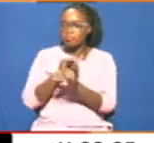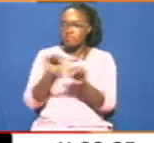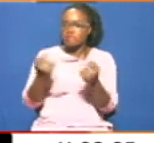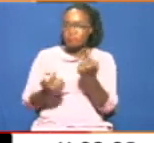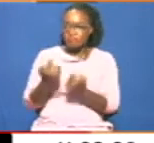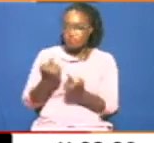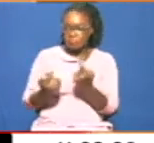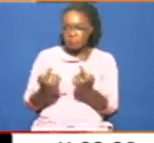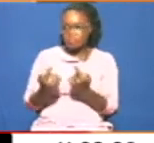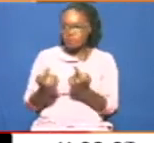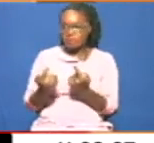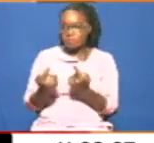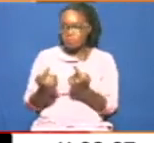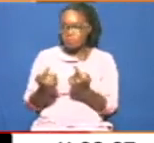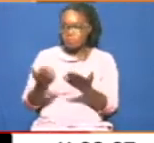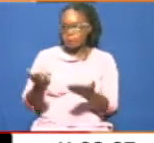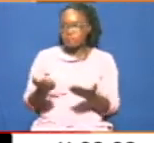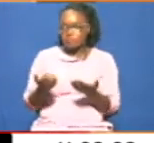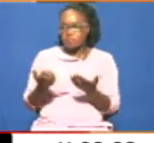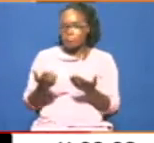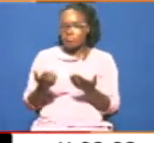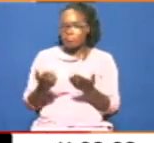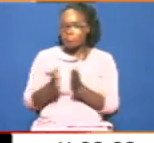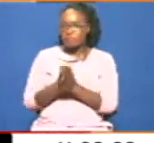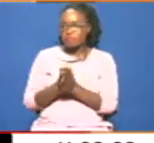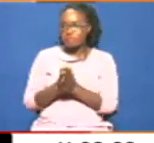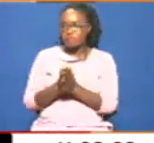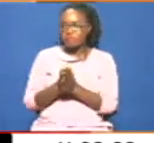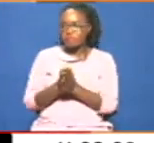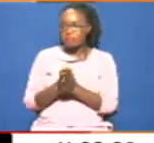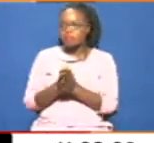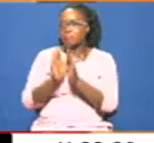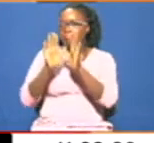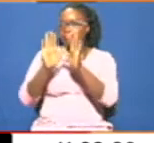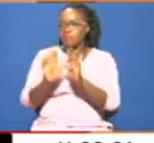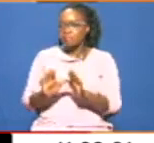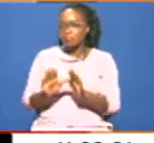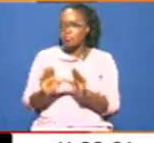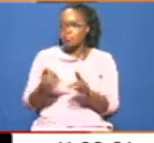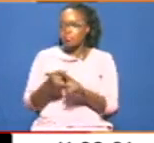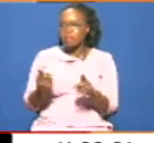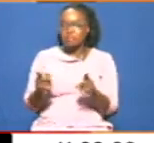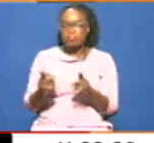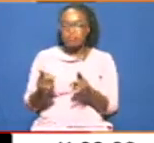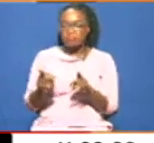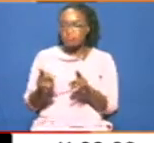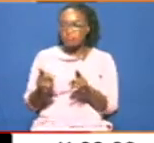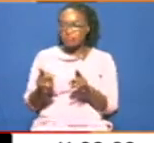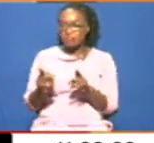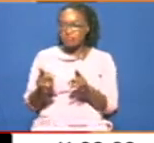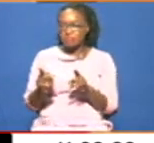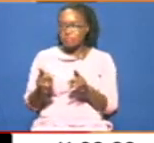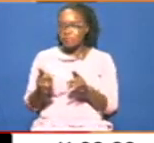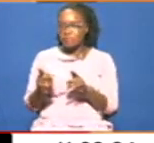need that, the craftsmanship, I think, is important. But that does not say